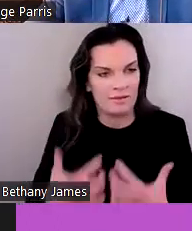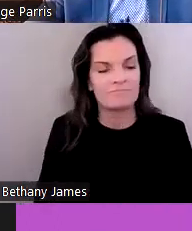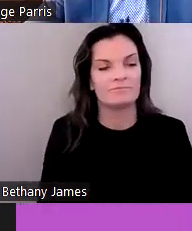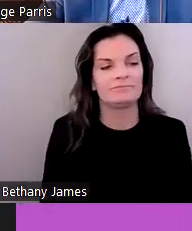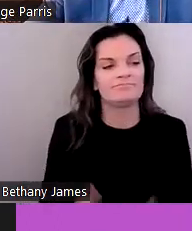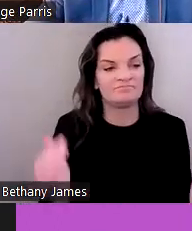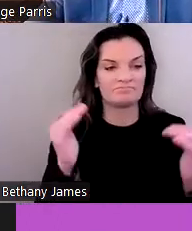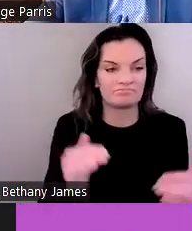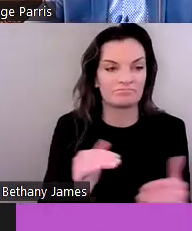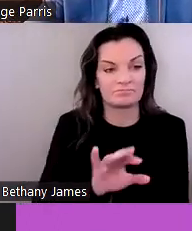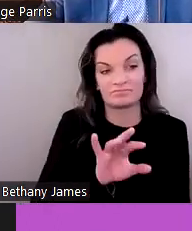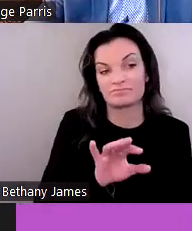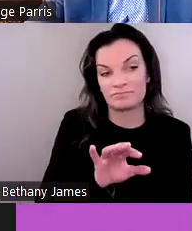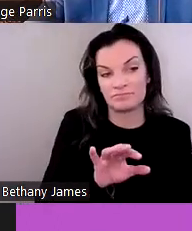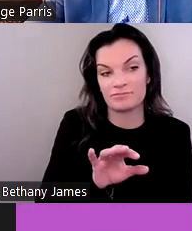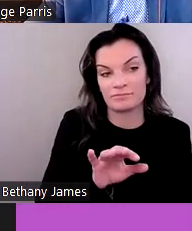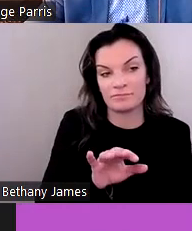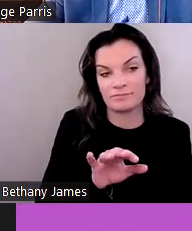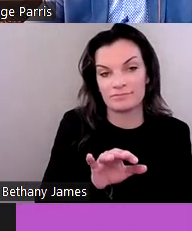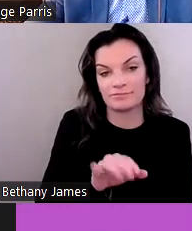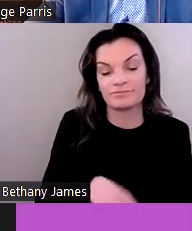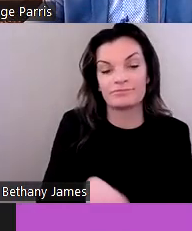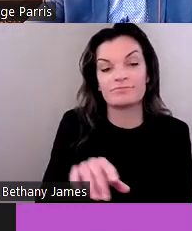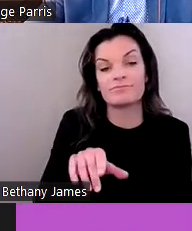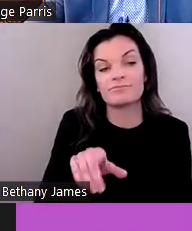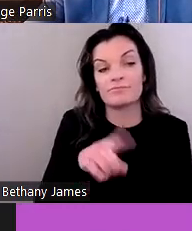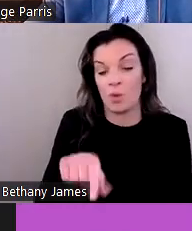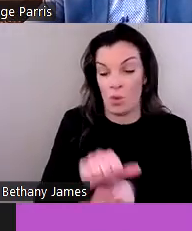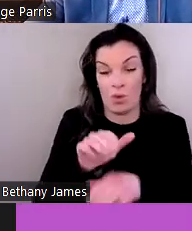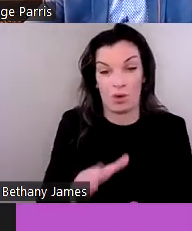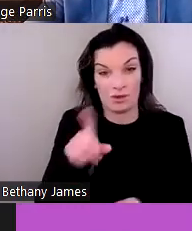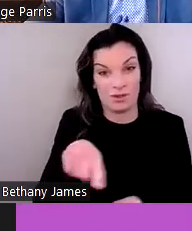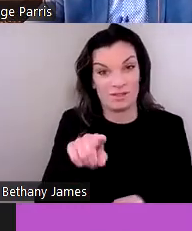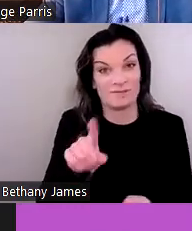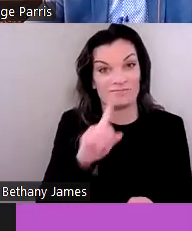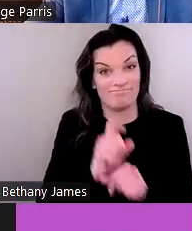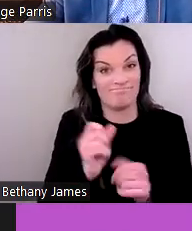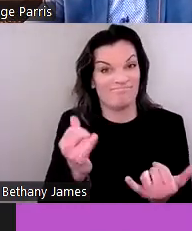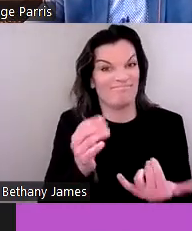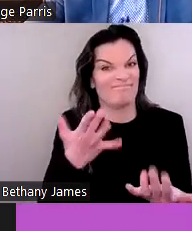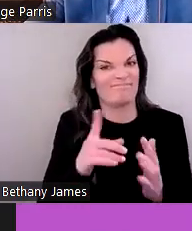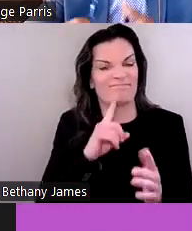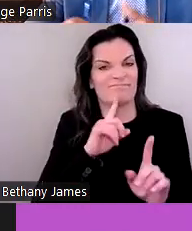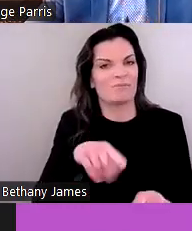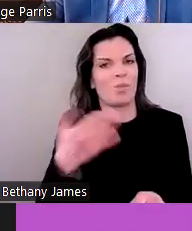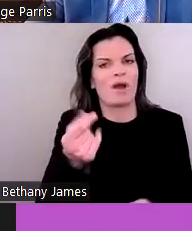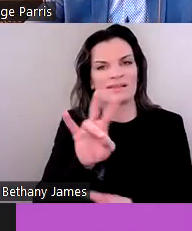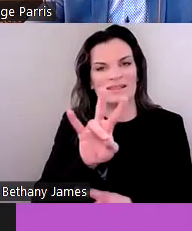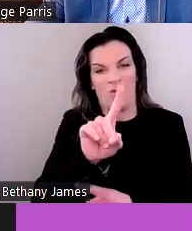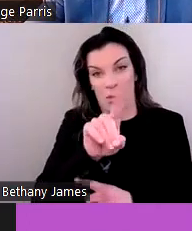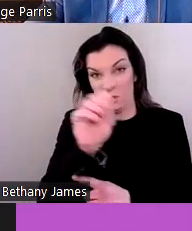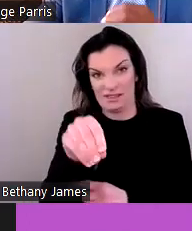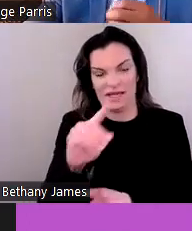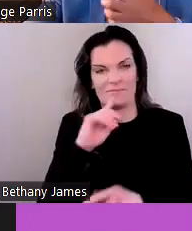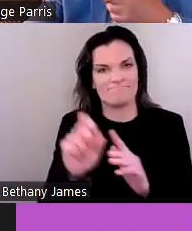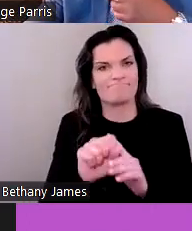71% of working adults also report at least one symptom, of stress at work, within the past